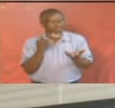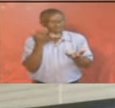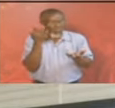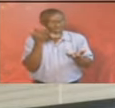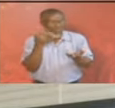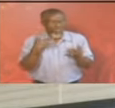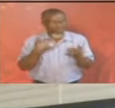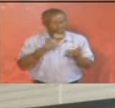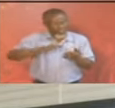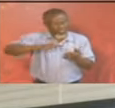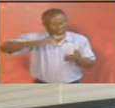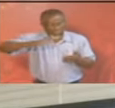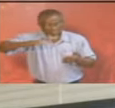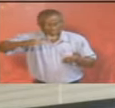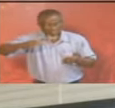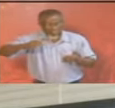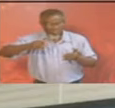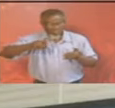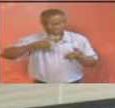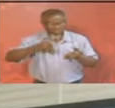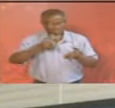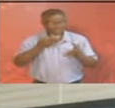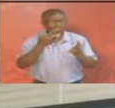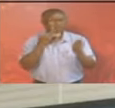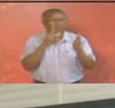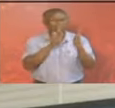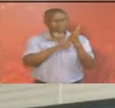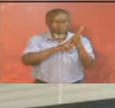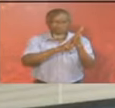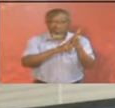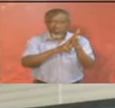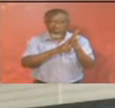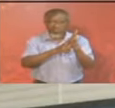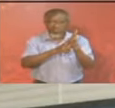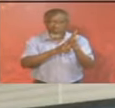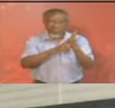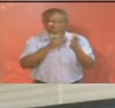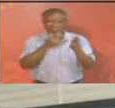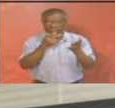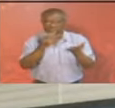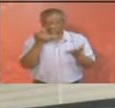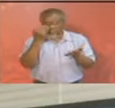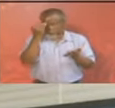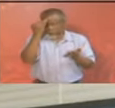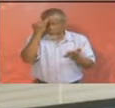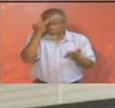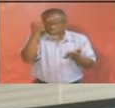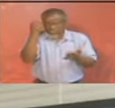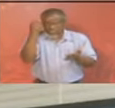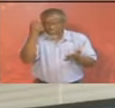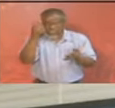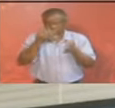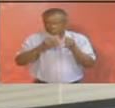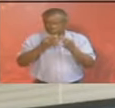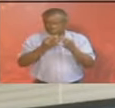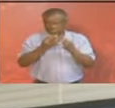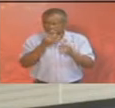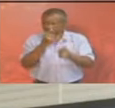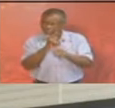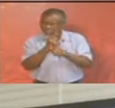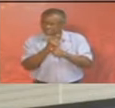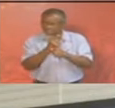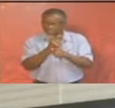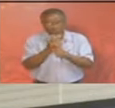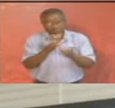help bring clarity to what may be seen as a disparity in the reporting and classification? And